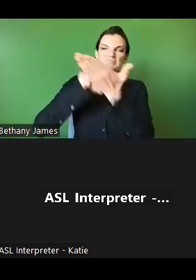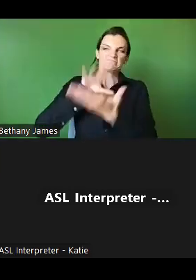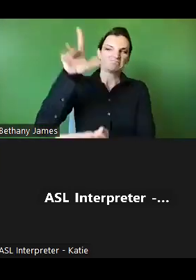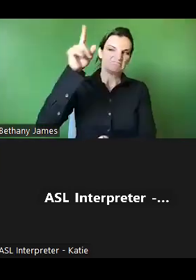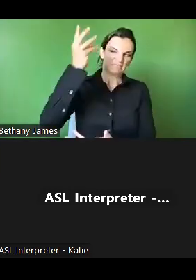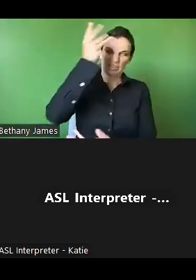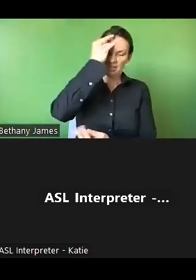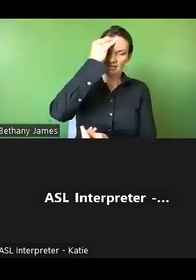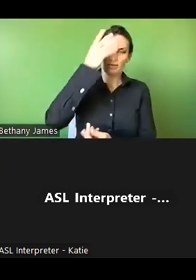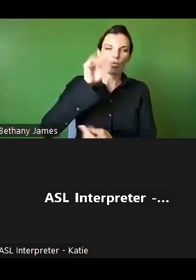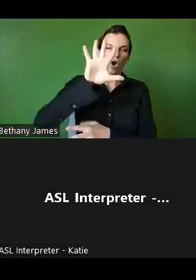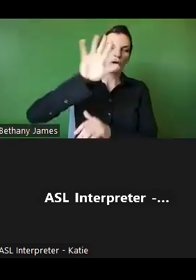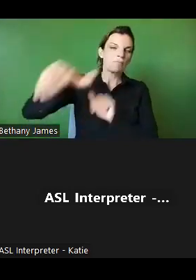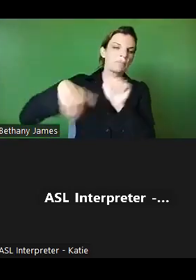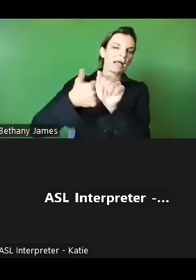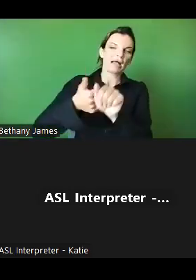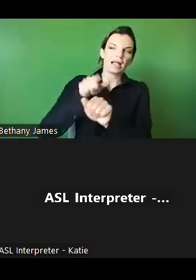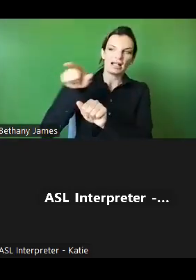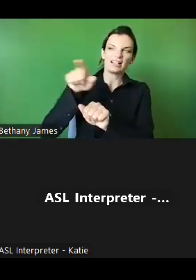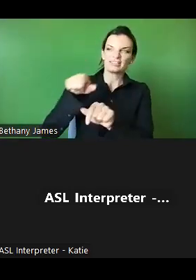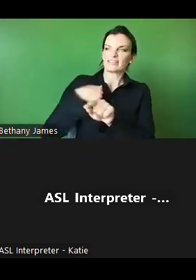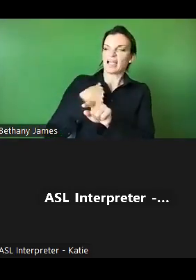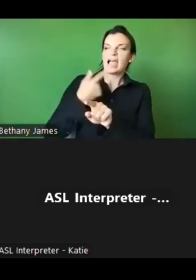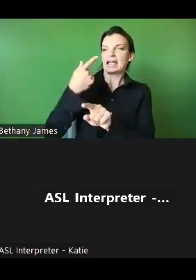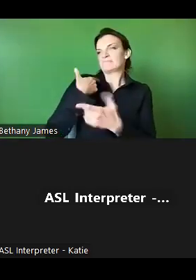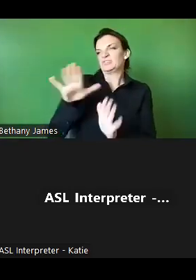what's motivating them, and then reacting emotionally to that.